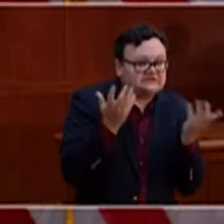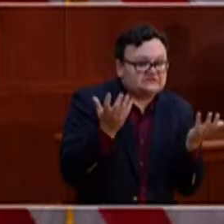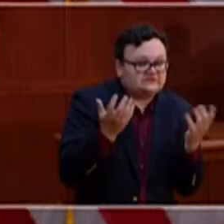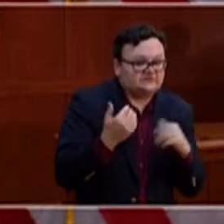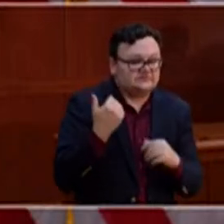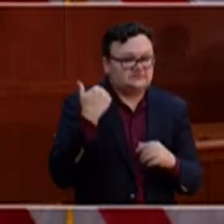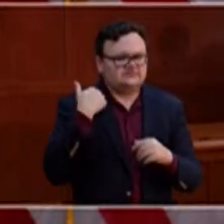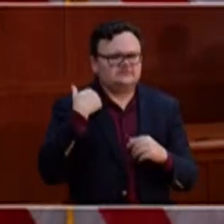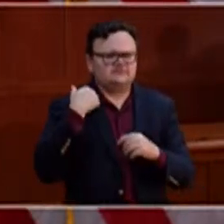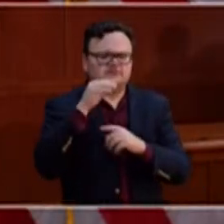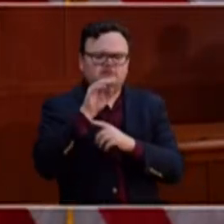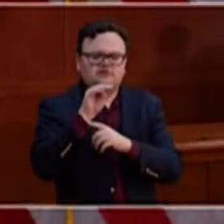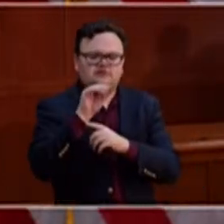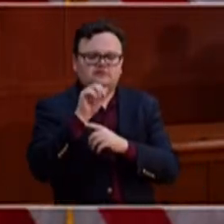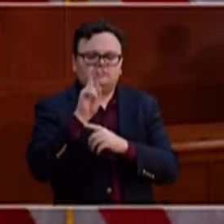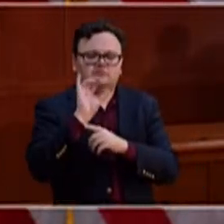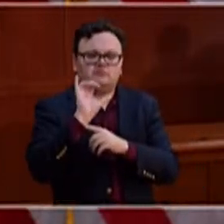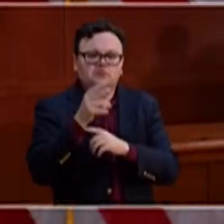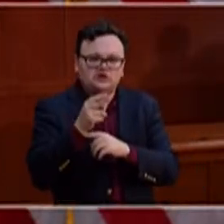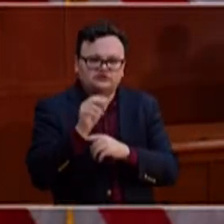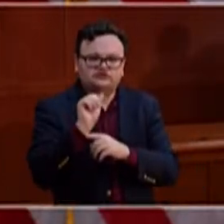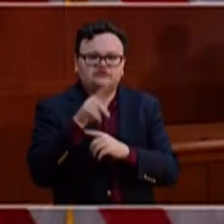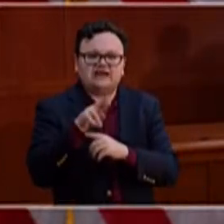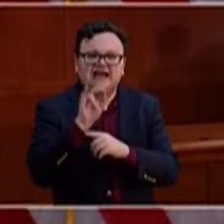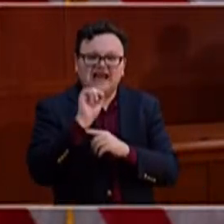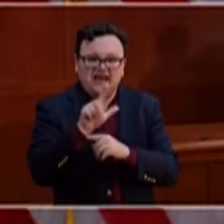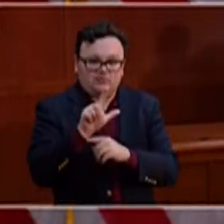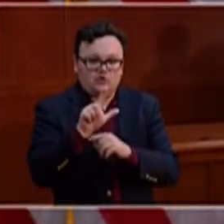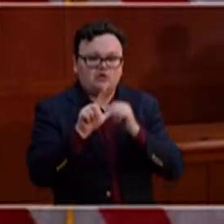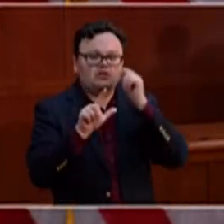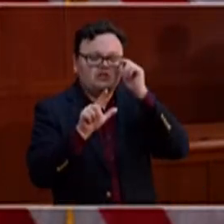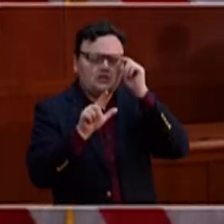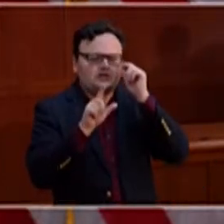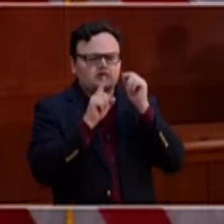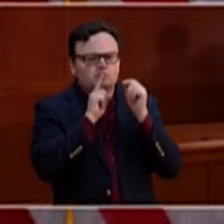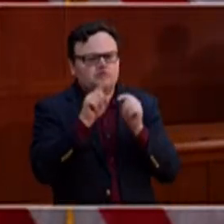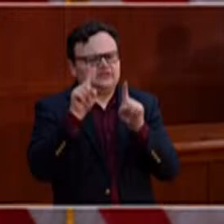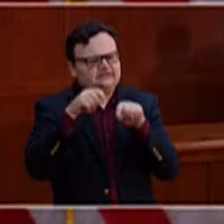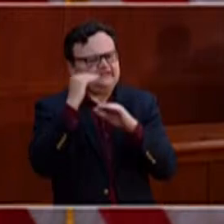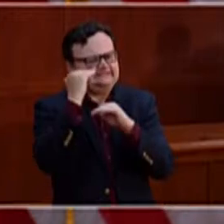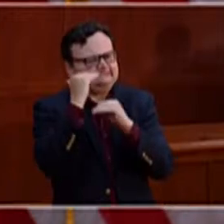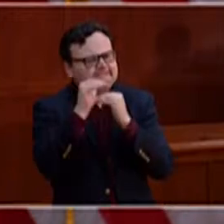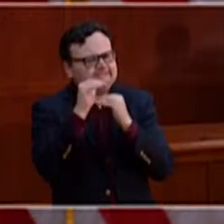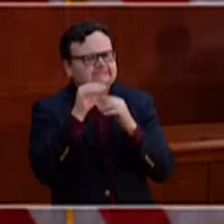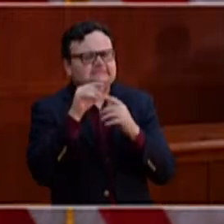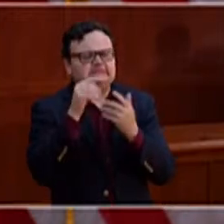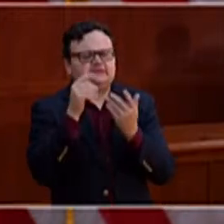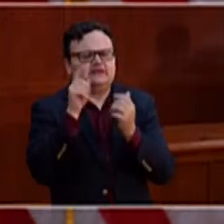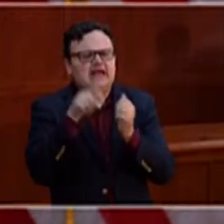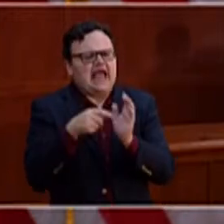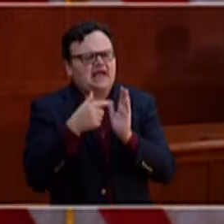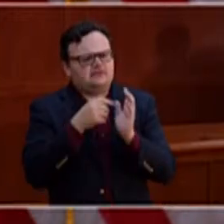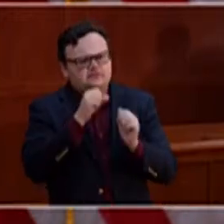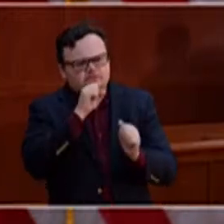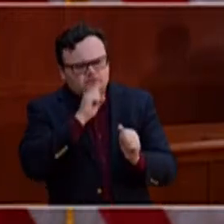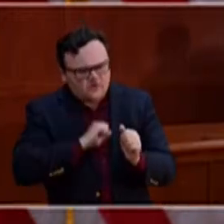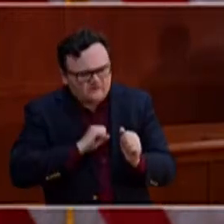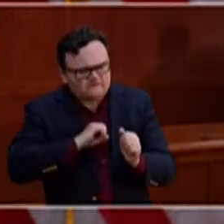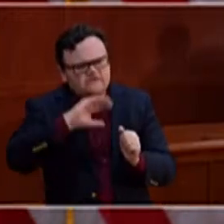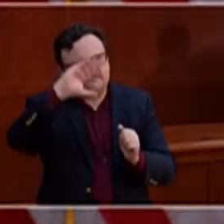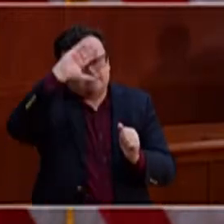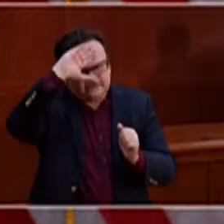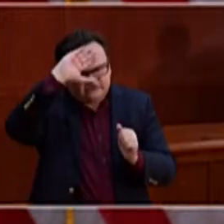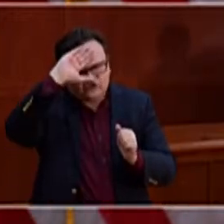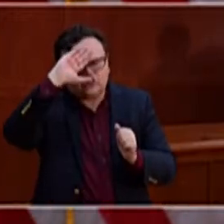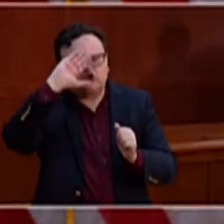be symptomatic. And a lot of times you had to be a certain age even to get tested. So we're really testing a lot.